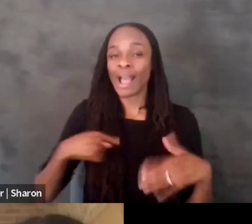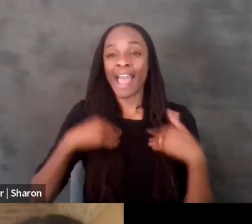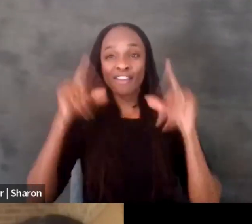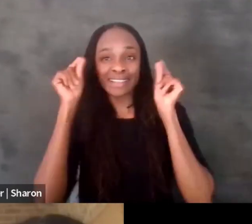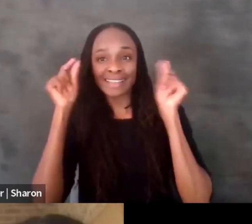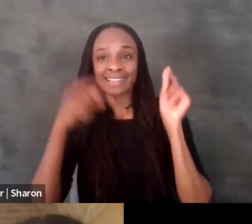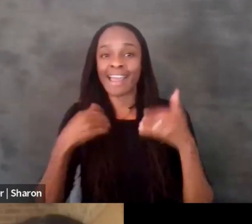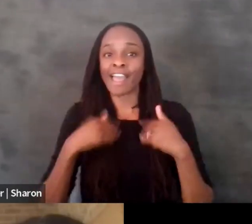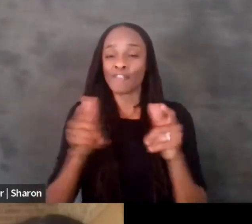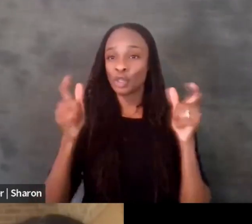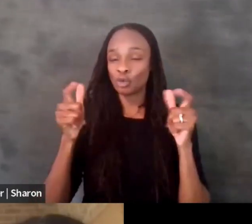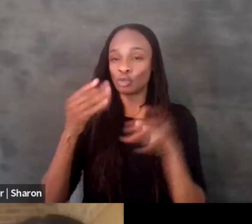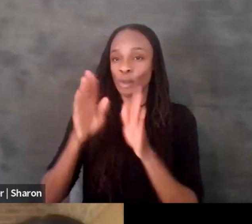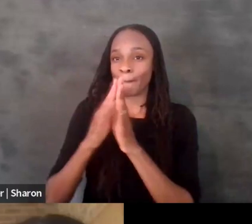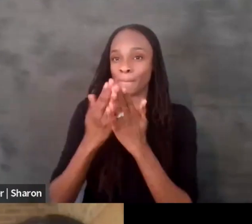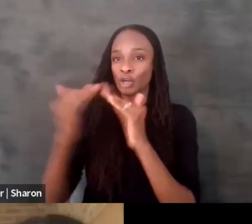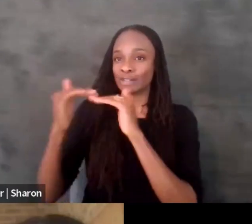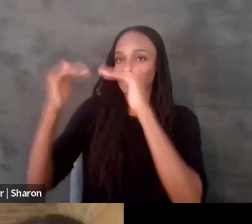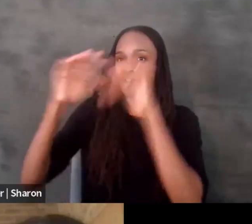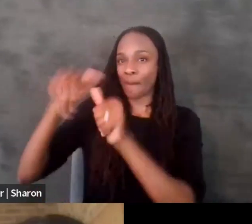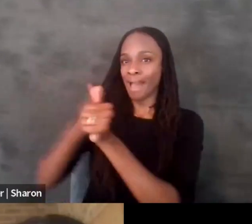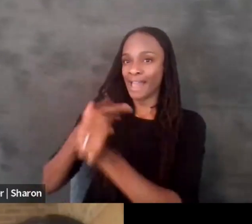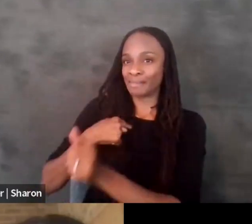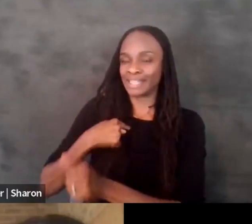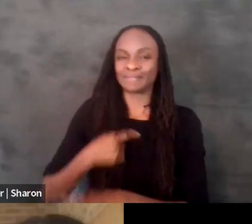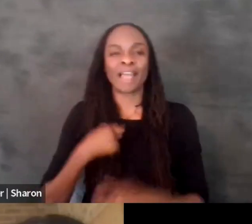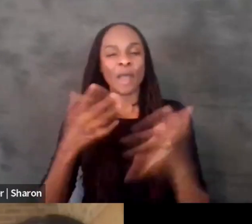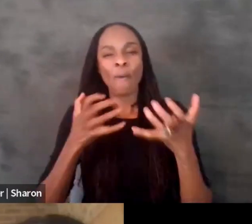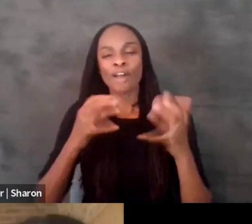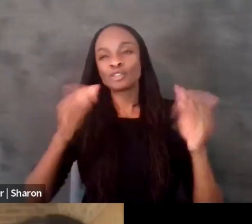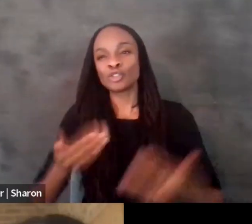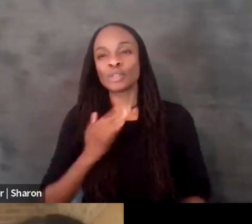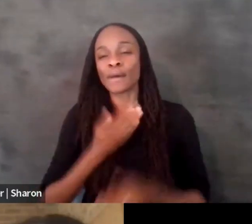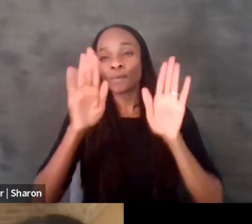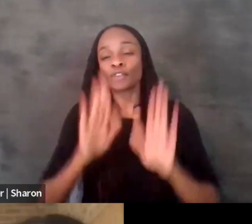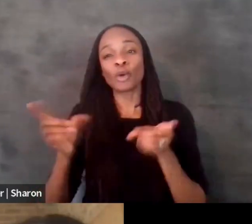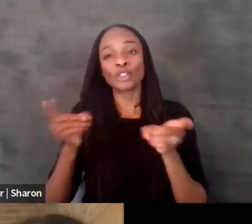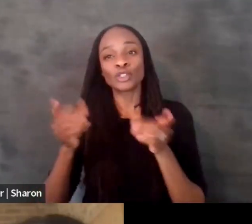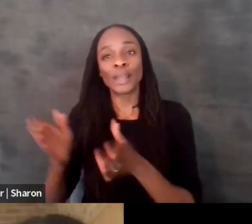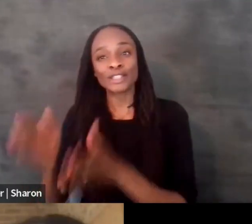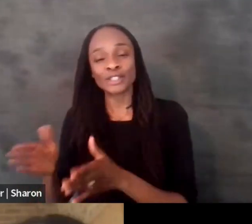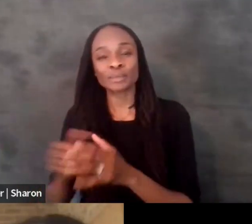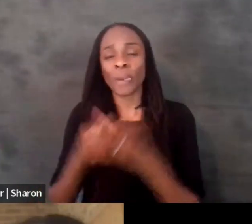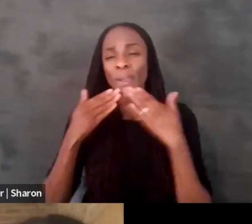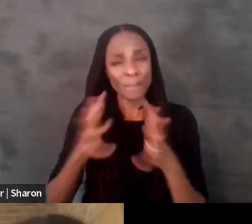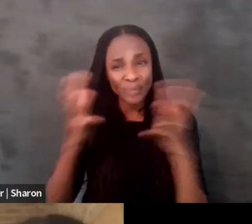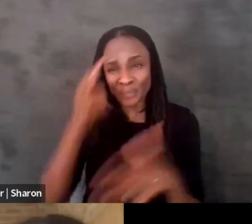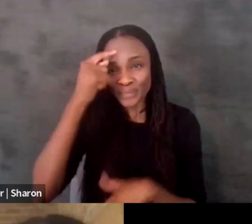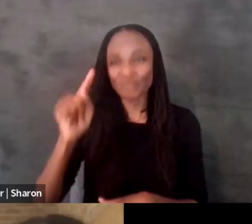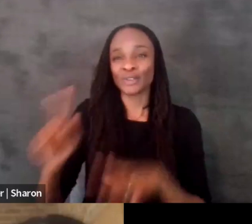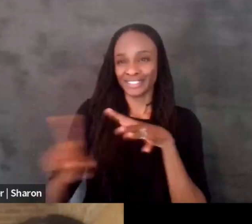big bookshelf behind me. And I want to introduce our wonderful directors. Thank you so much for